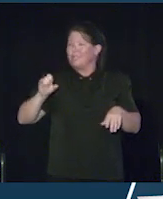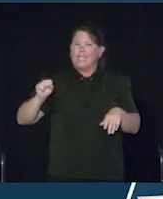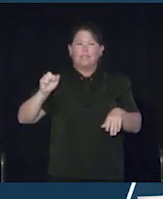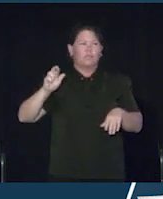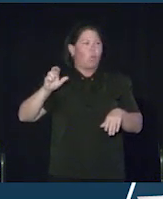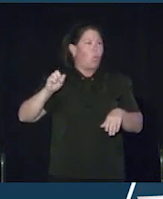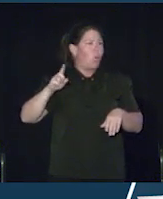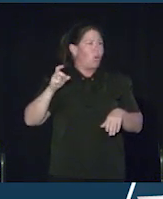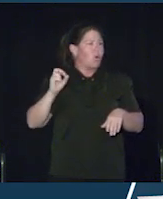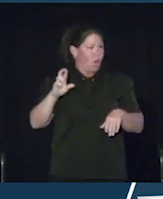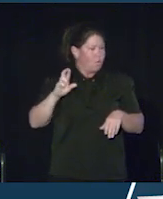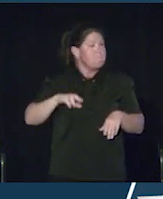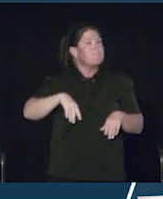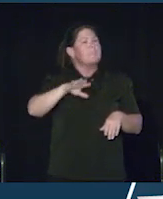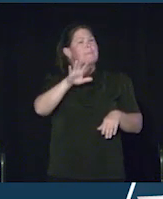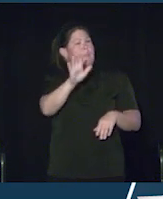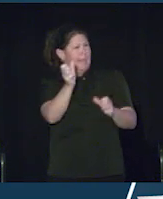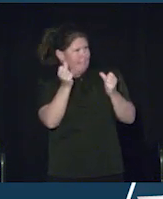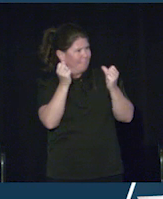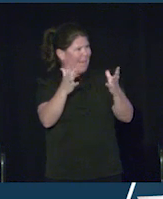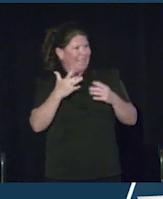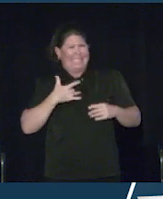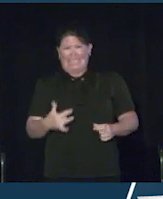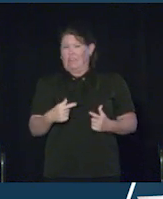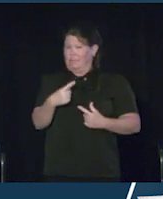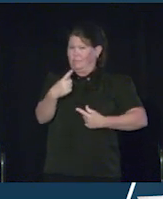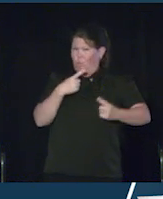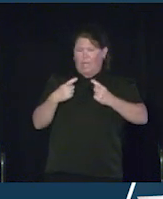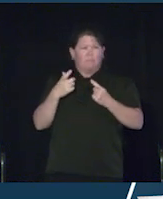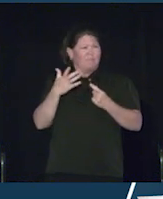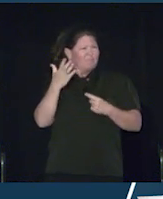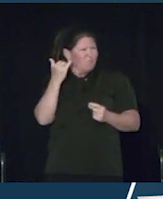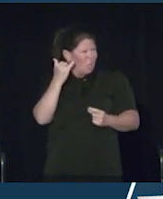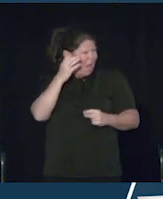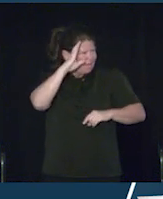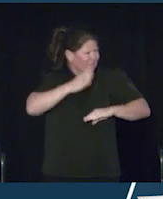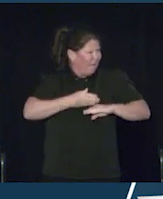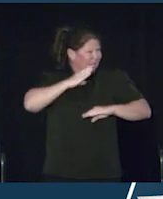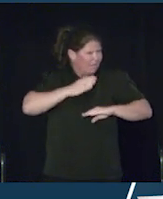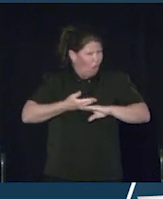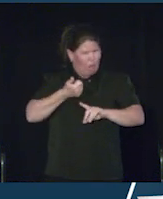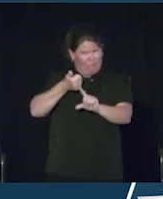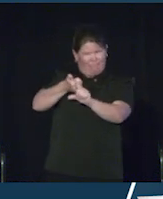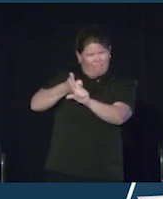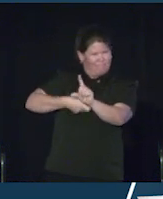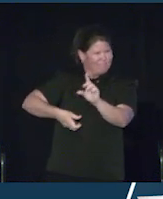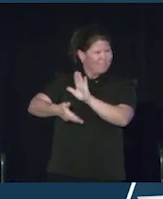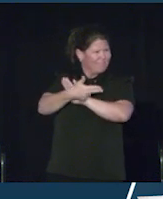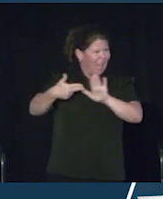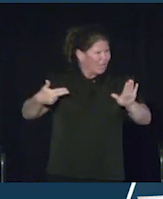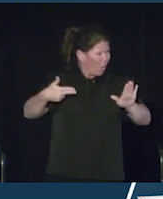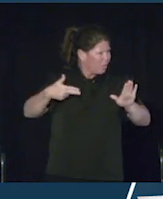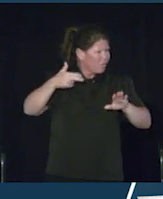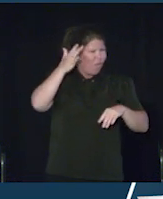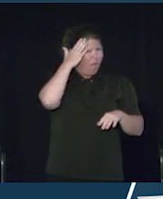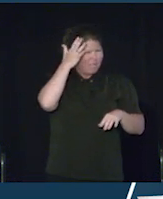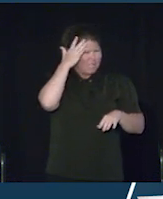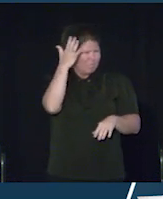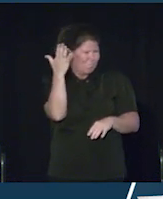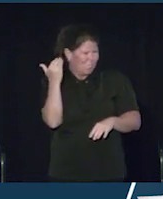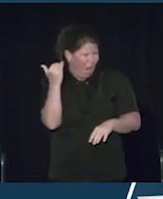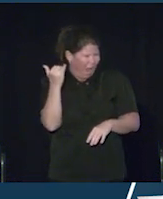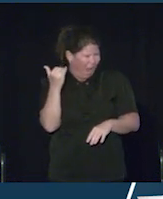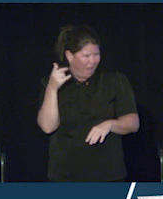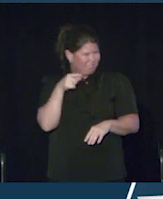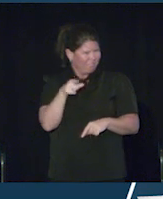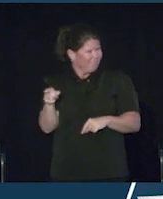get questions about, well, how come if my son or daughter has a diagnosis of autism, they haven't been able to be determined